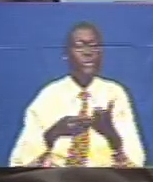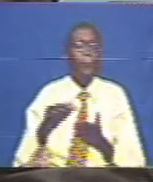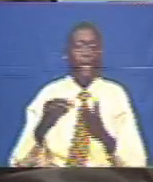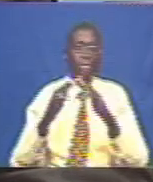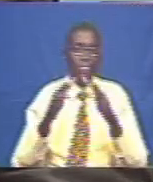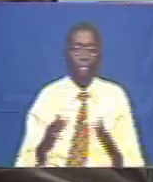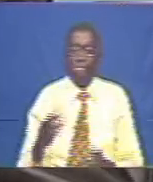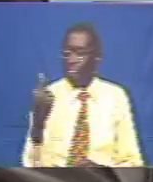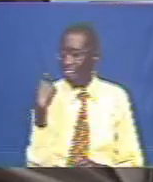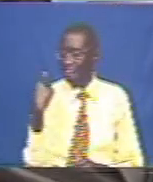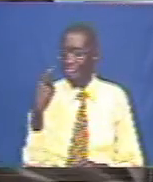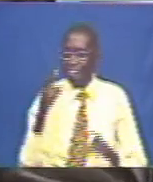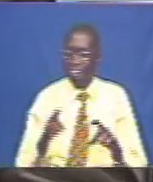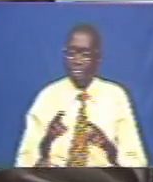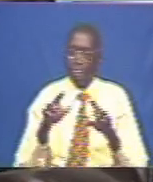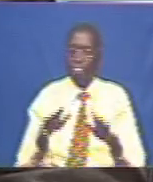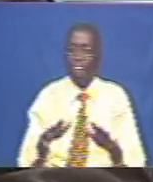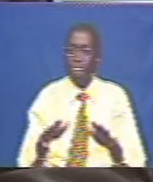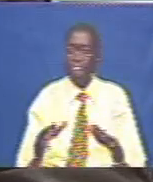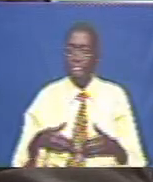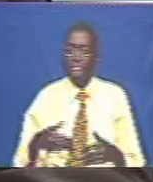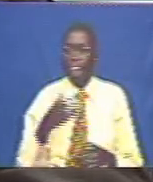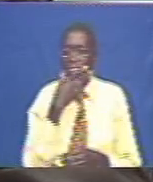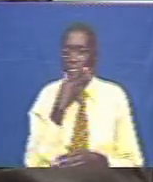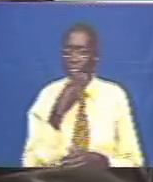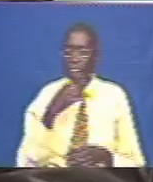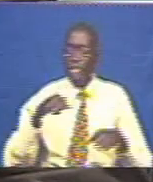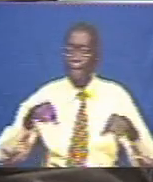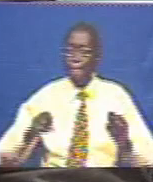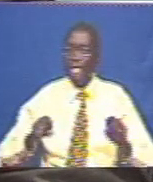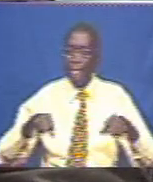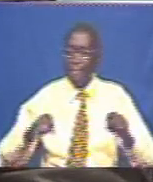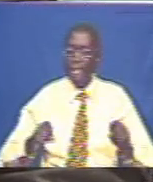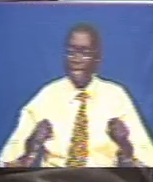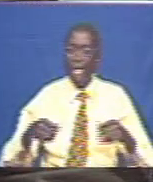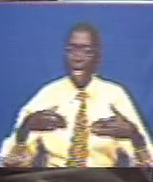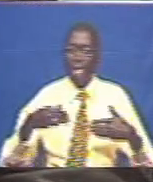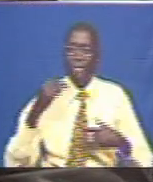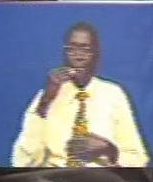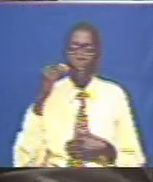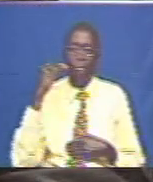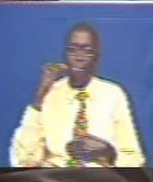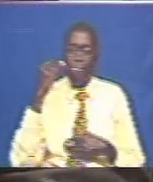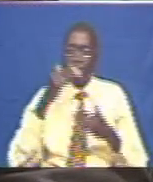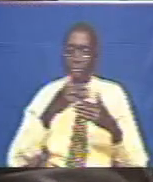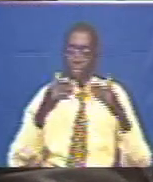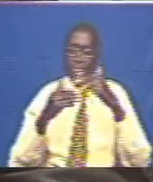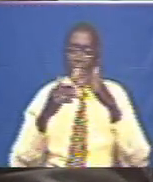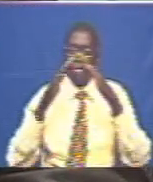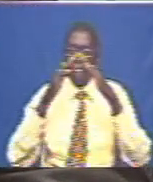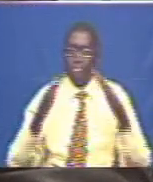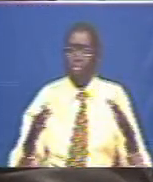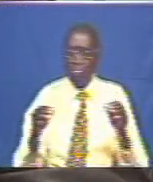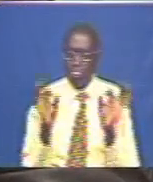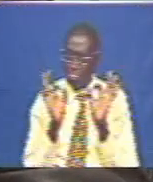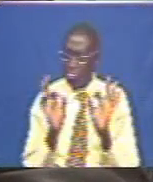Kitengela, the young men on the border borders have homes, they have put up houses, affordable, decent